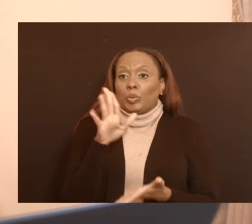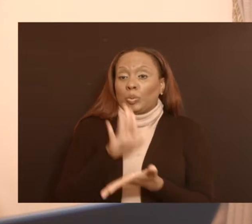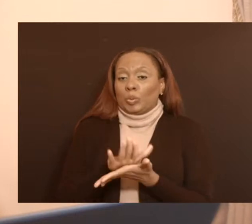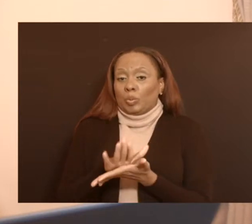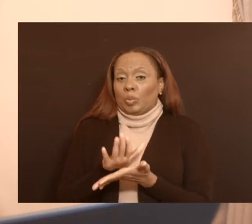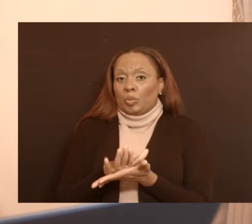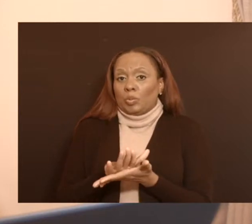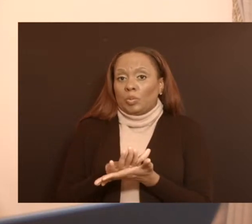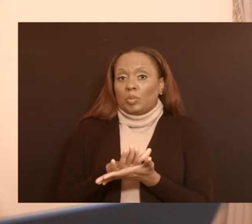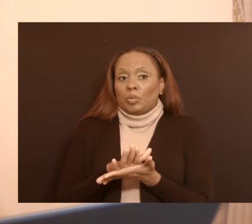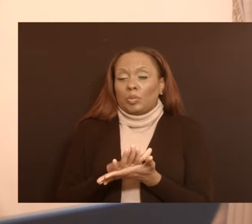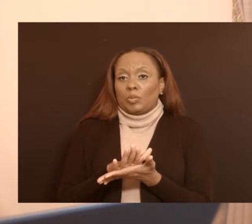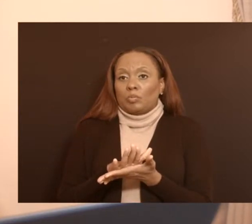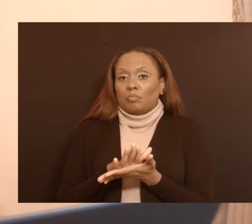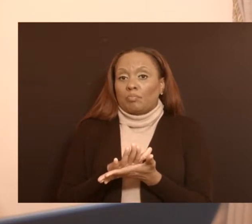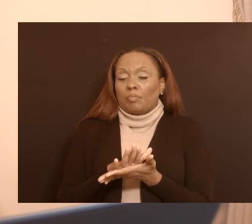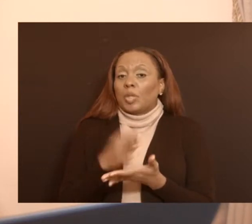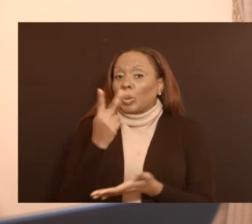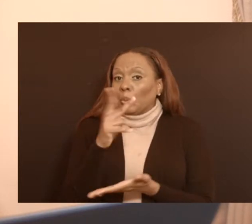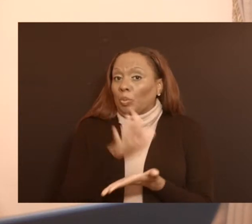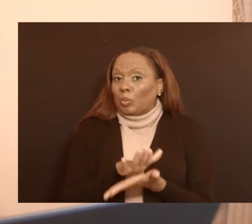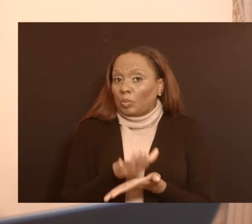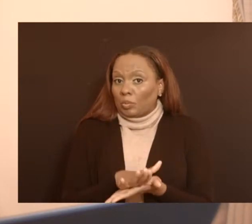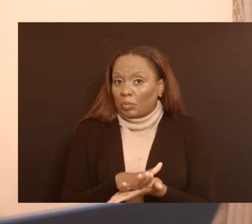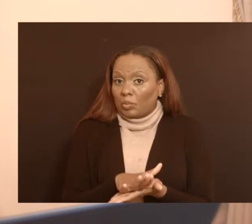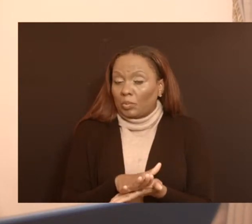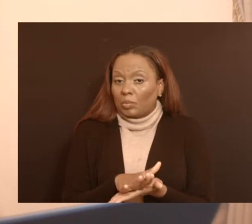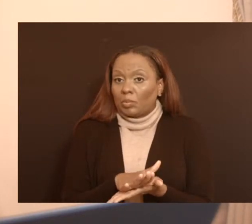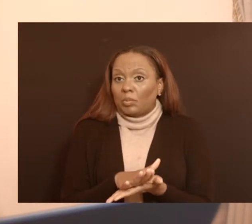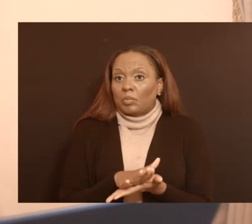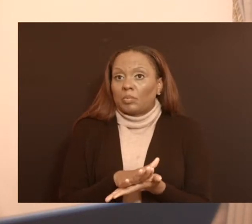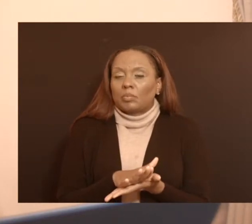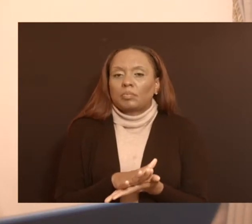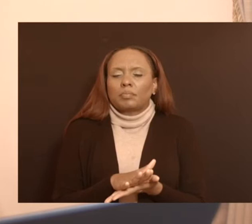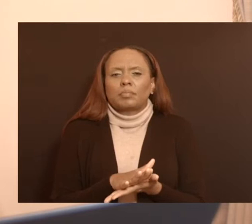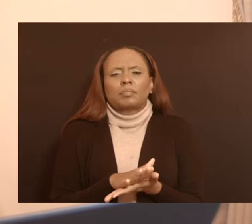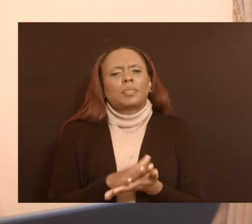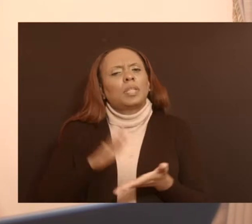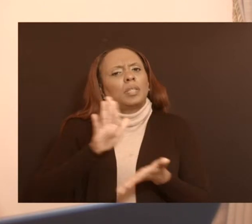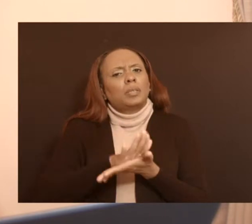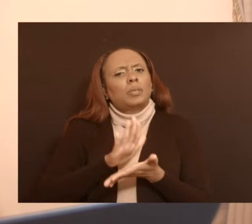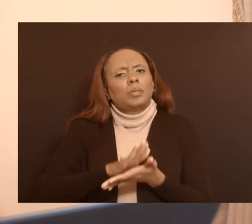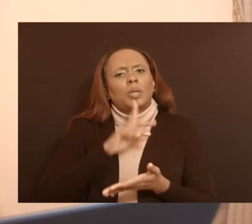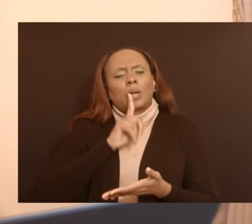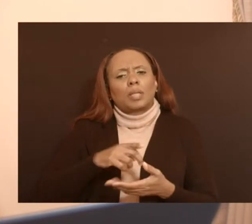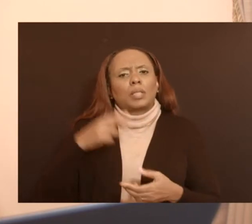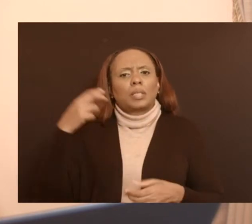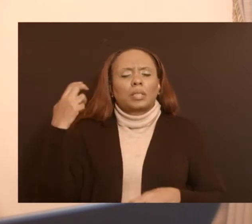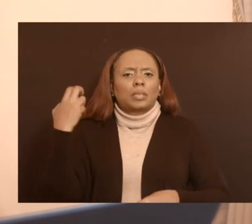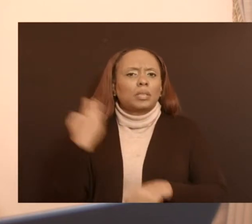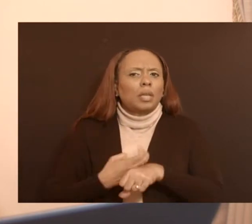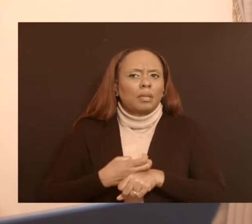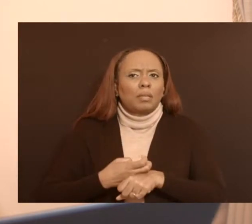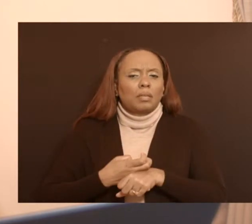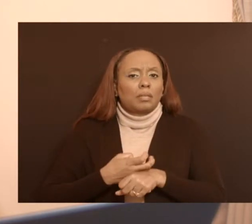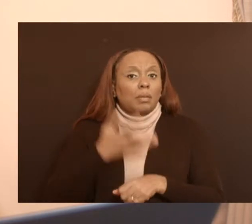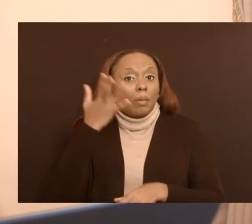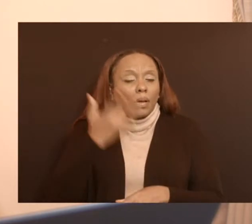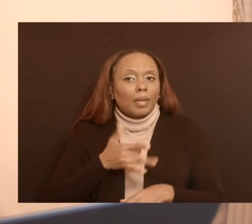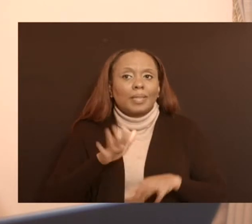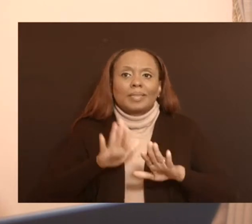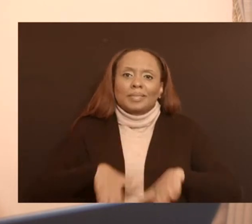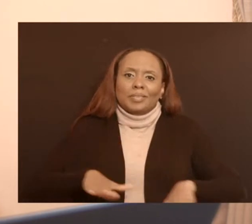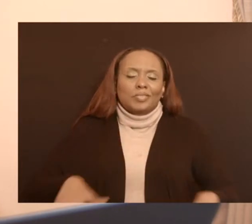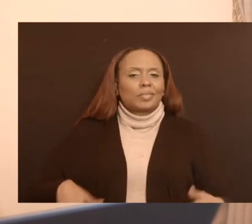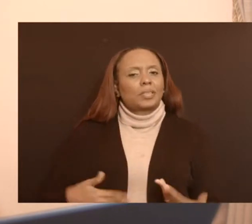heard about. And the difficulty with schools is that it involves children, and